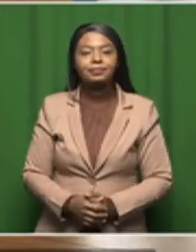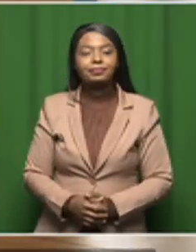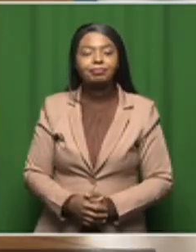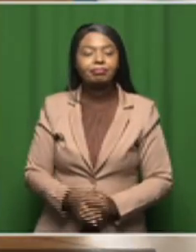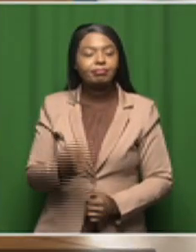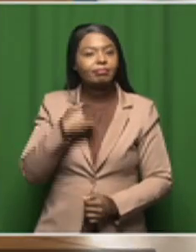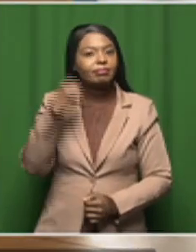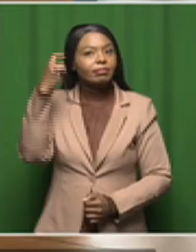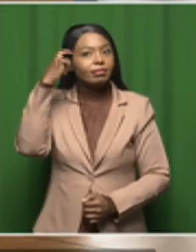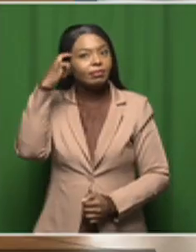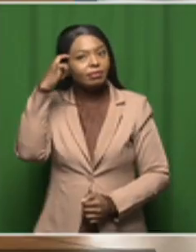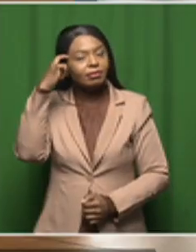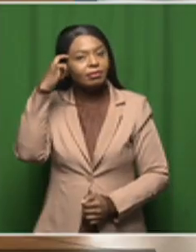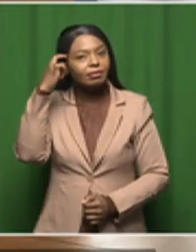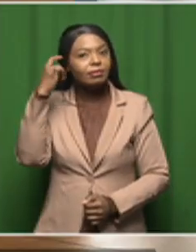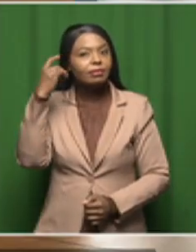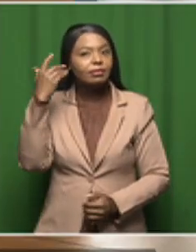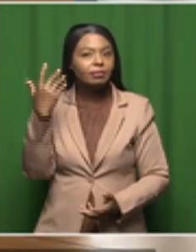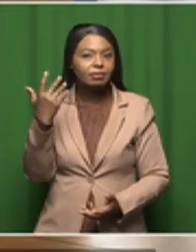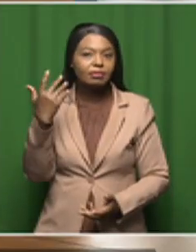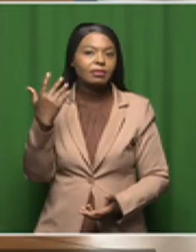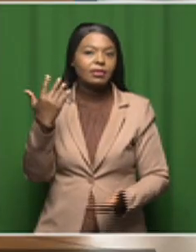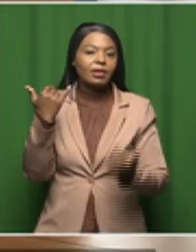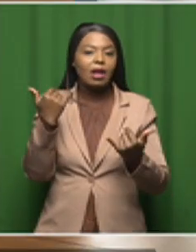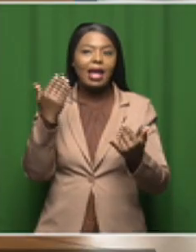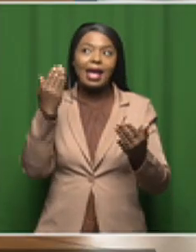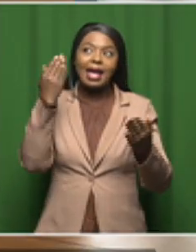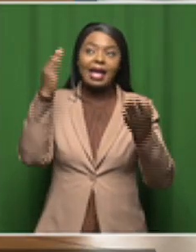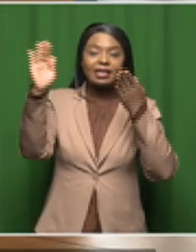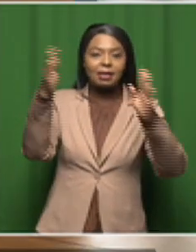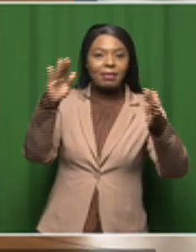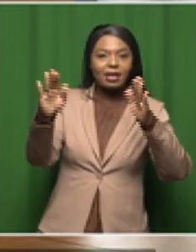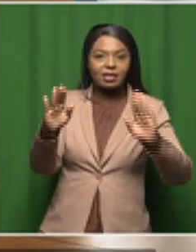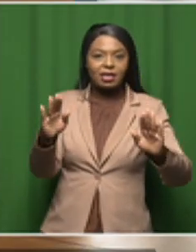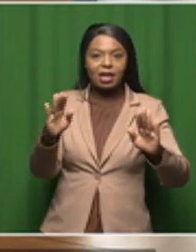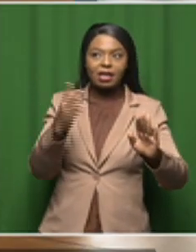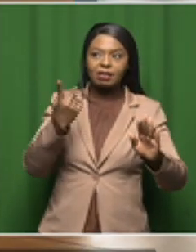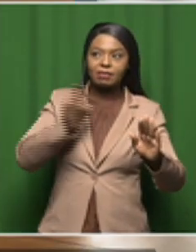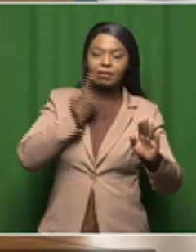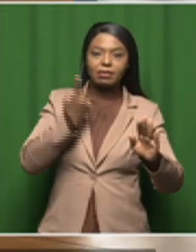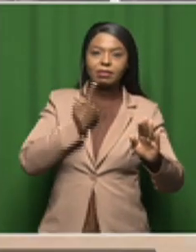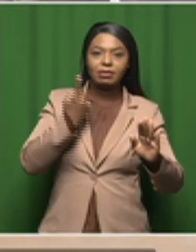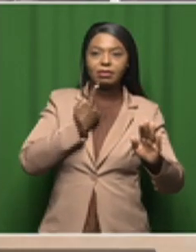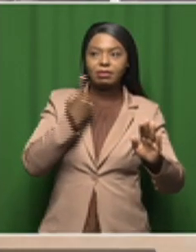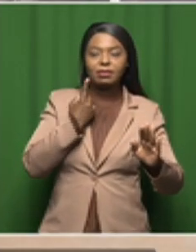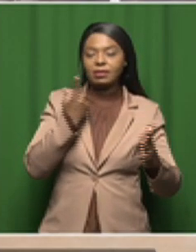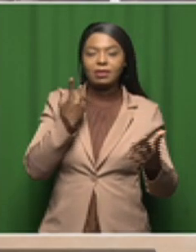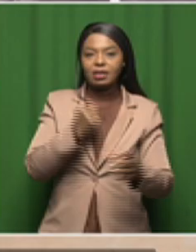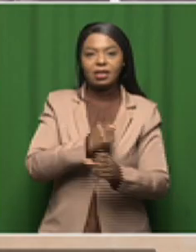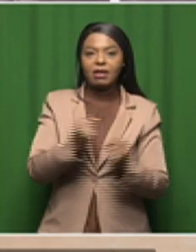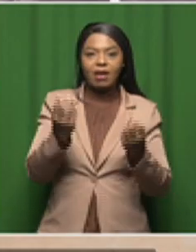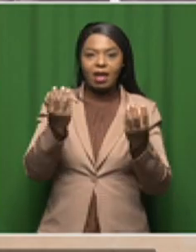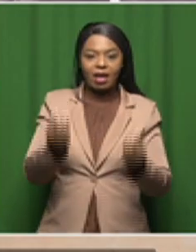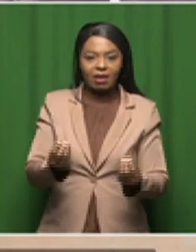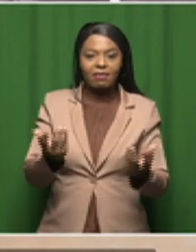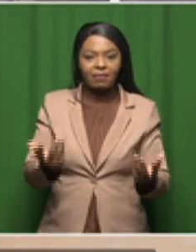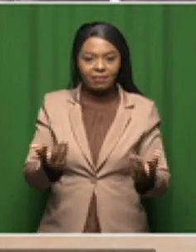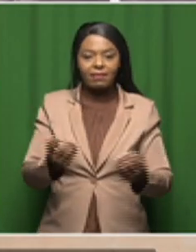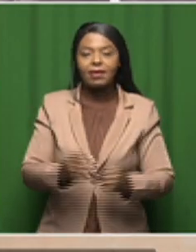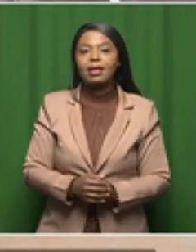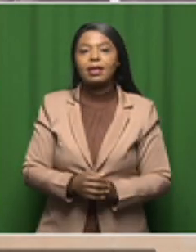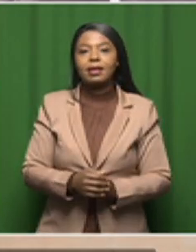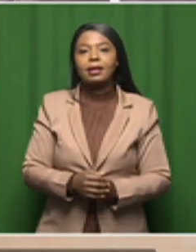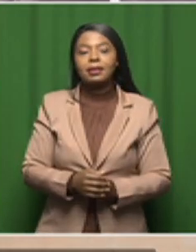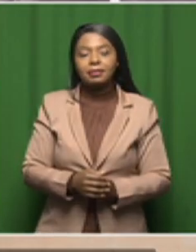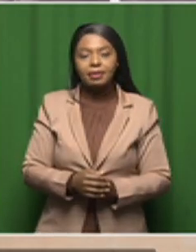had a solo exhibition for a long time, so I think it's about bringing out works and remembering